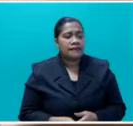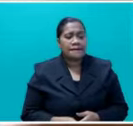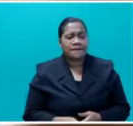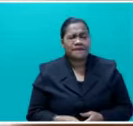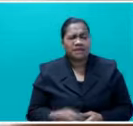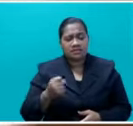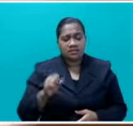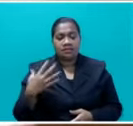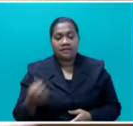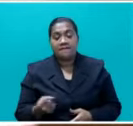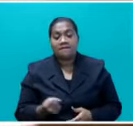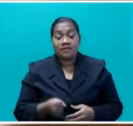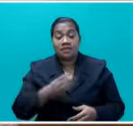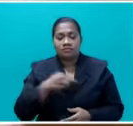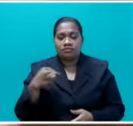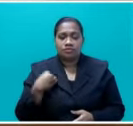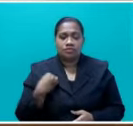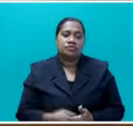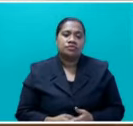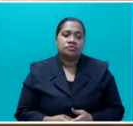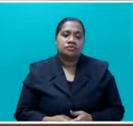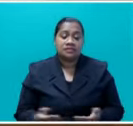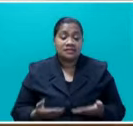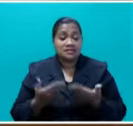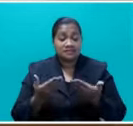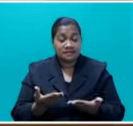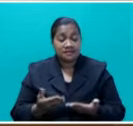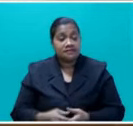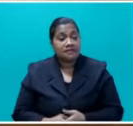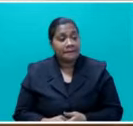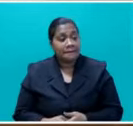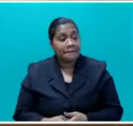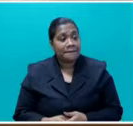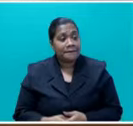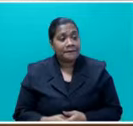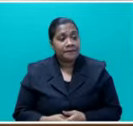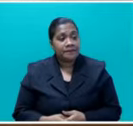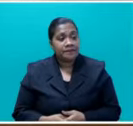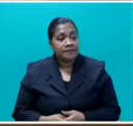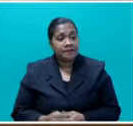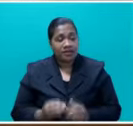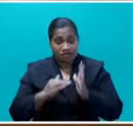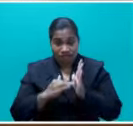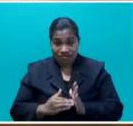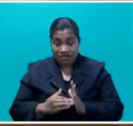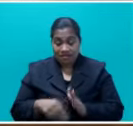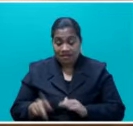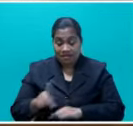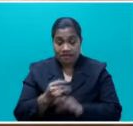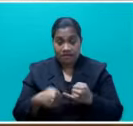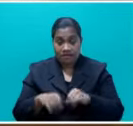still exists in the ministry. Given our chairmanship of the Pacific Islands Forum, we have one of the